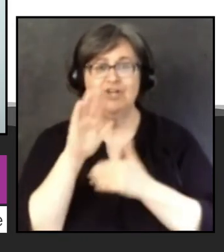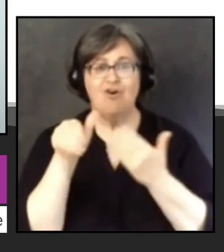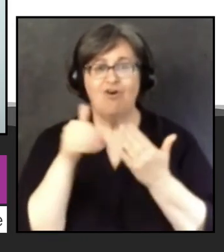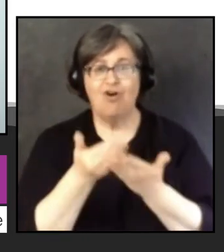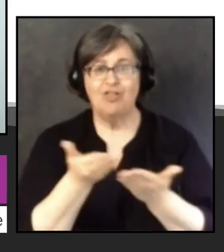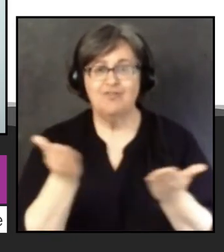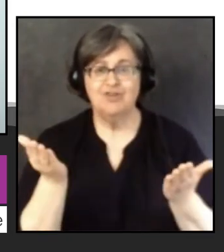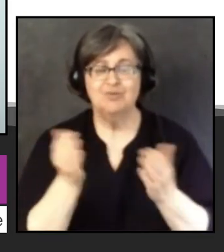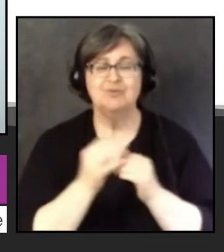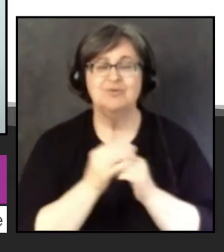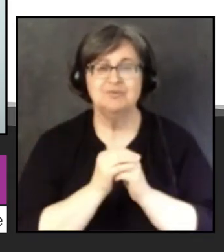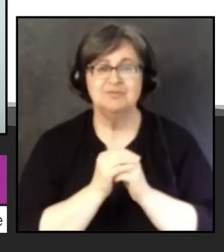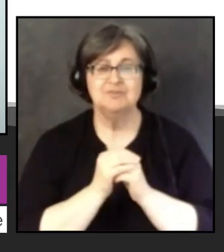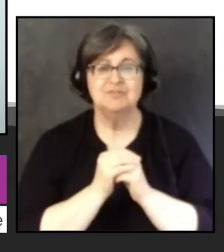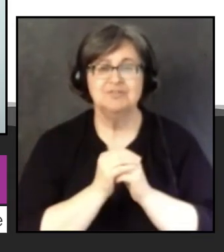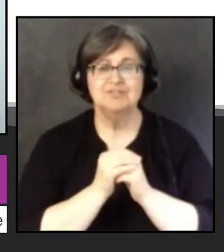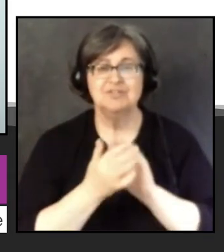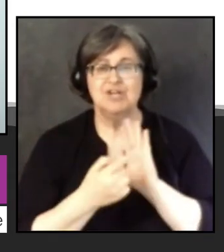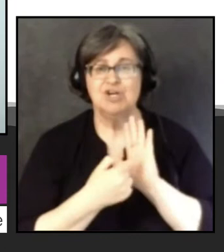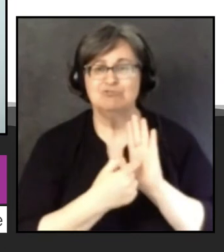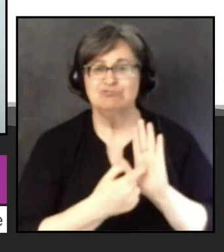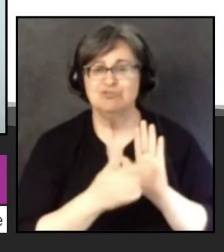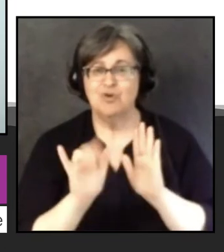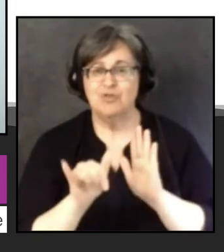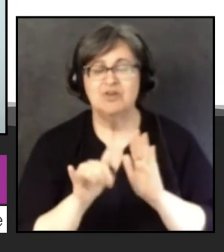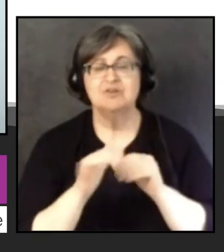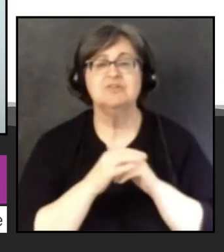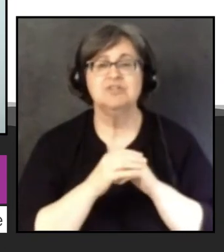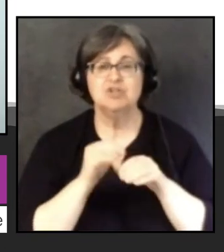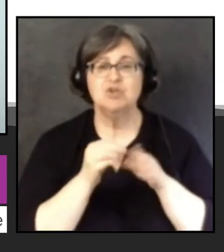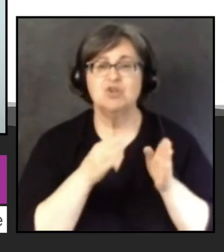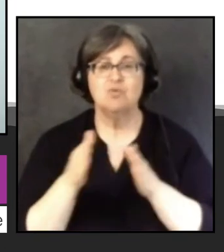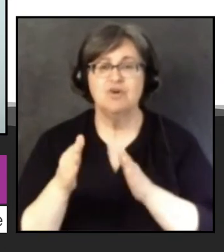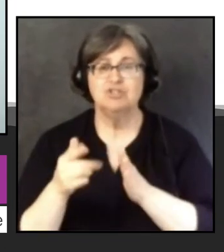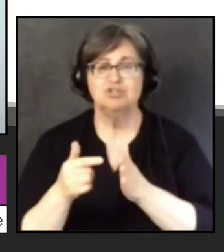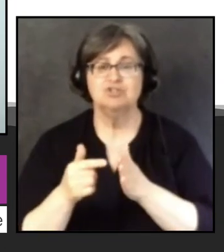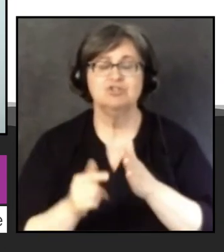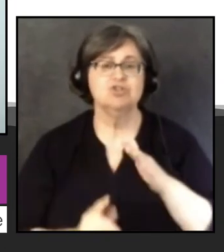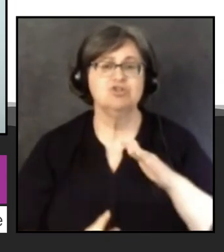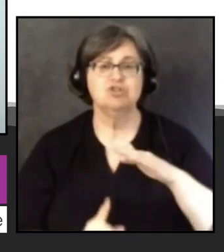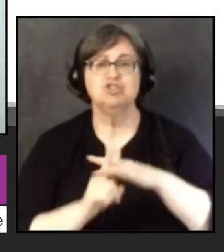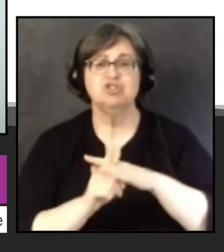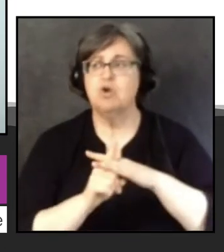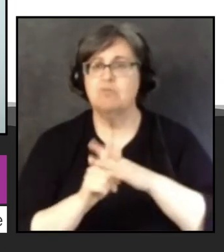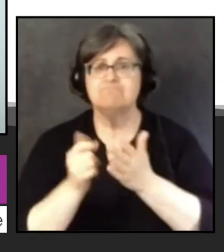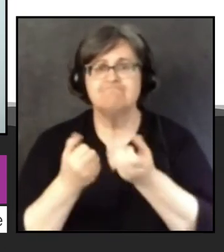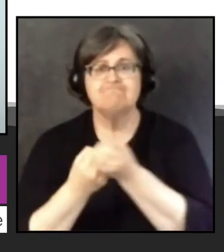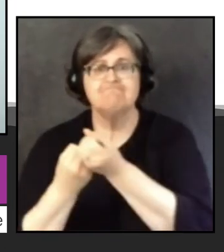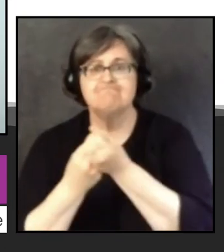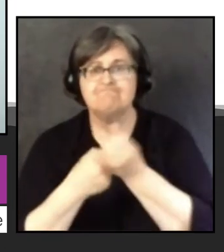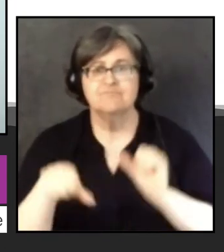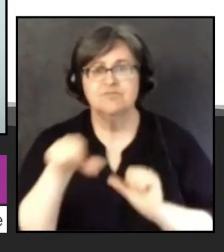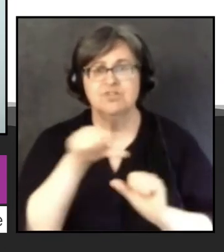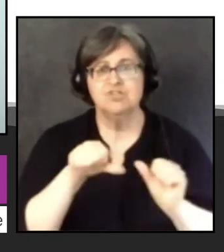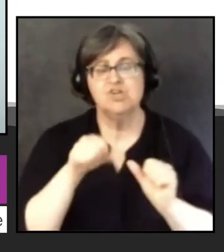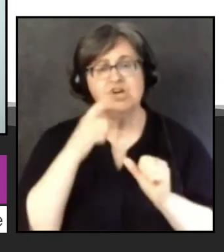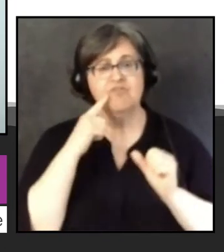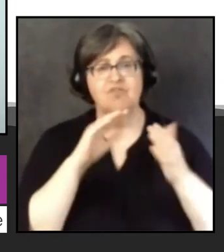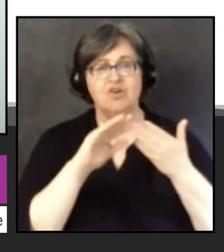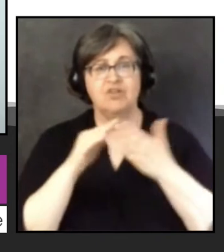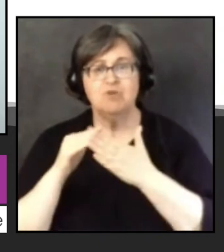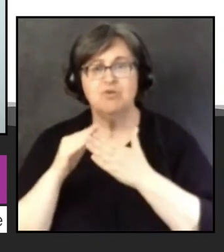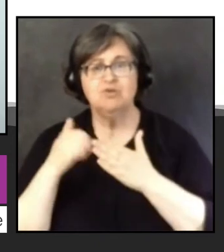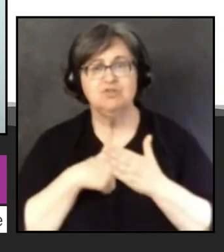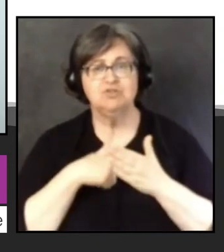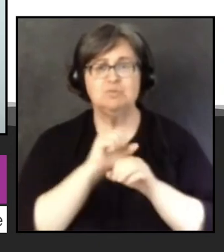you show that in the ways that you have shown up for each other, for the communities